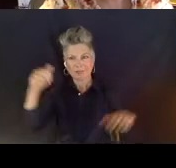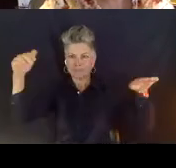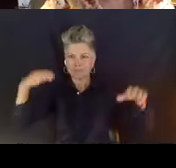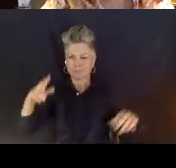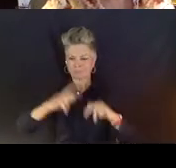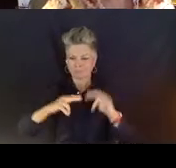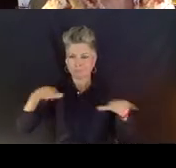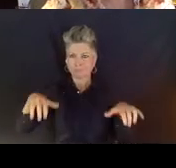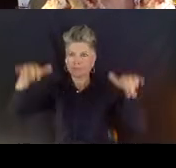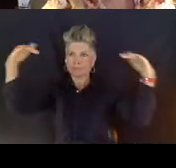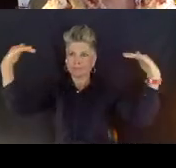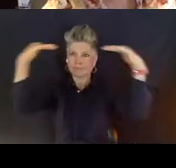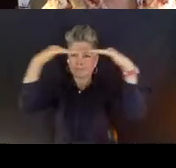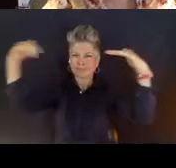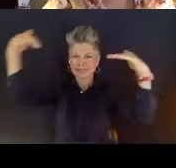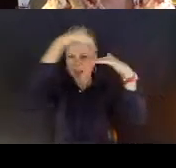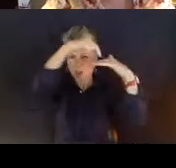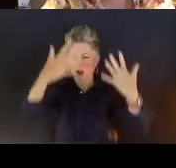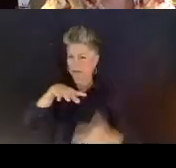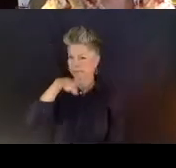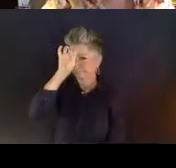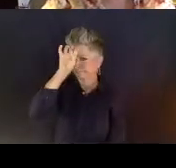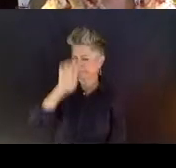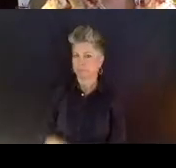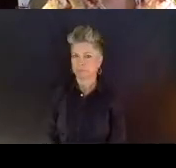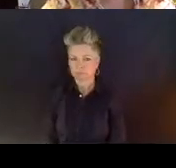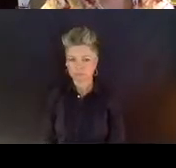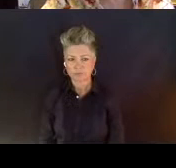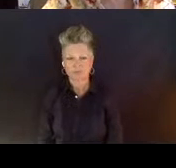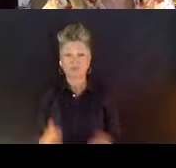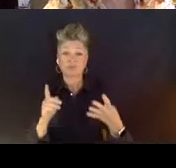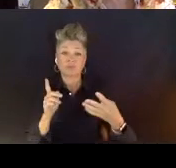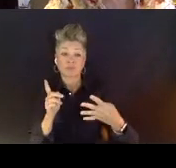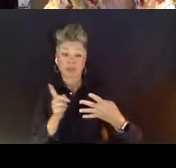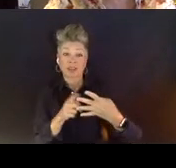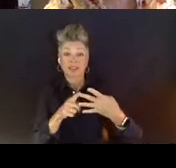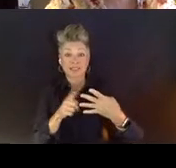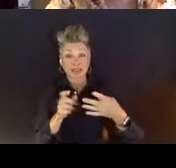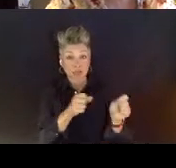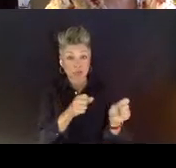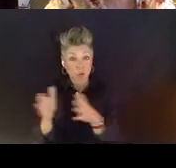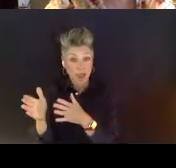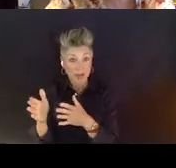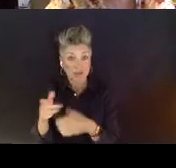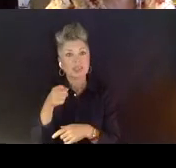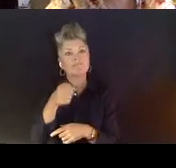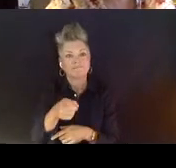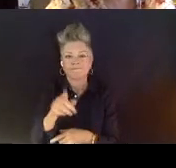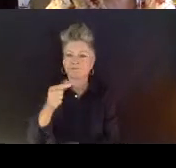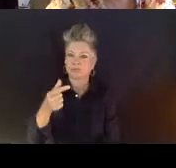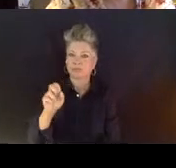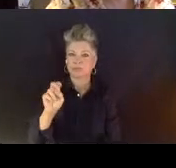A second strategy that cities have used to really antagonize sidewalks is gentrification. Some